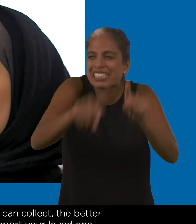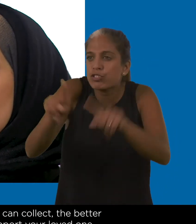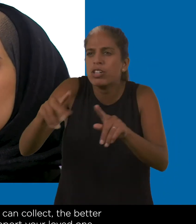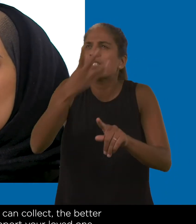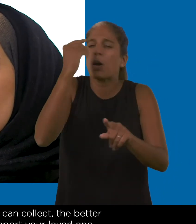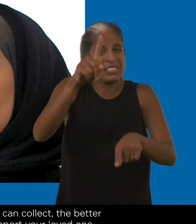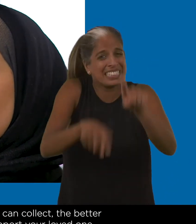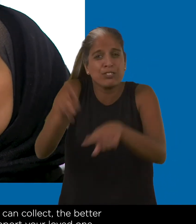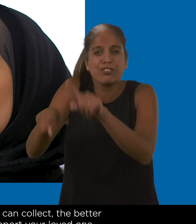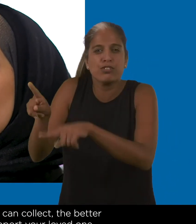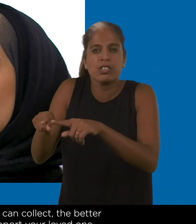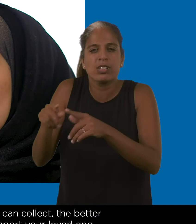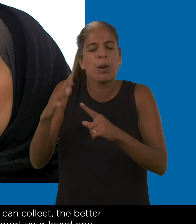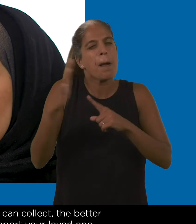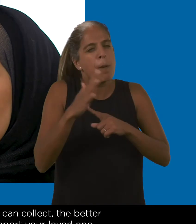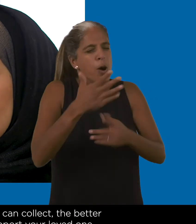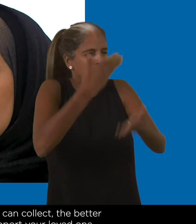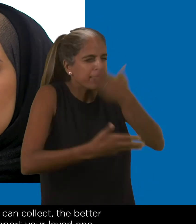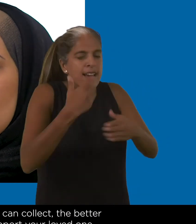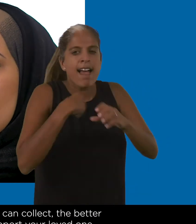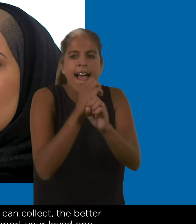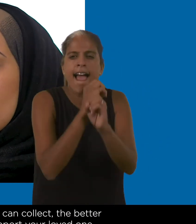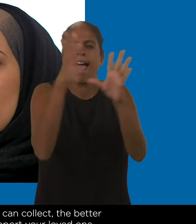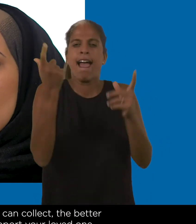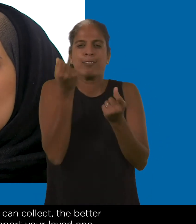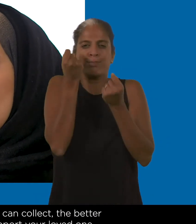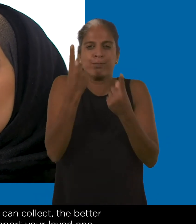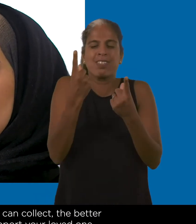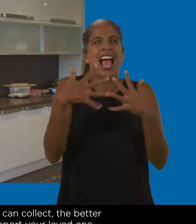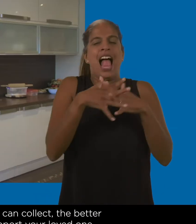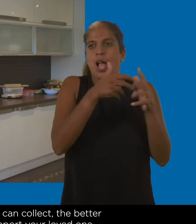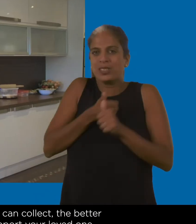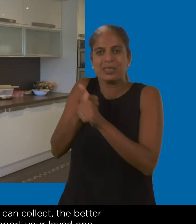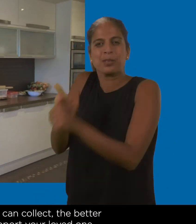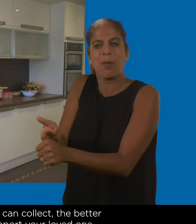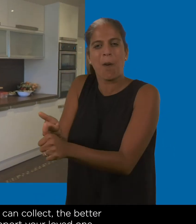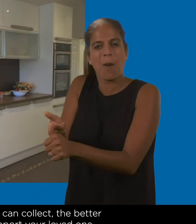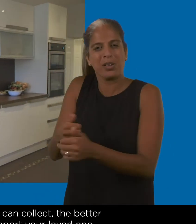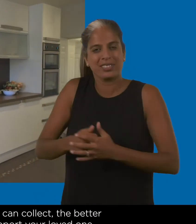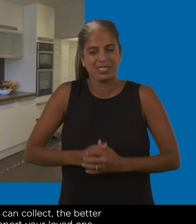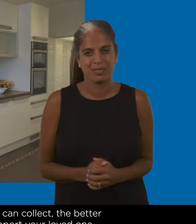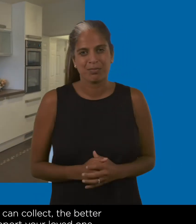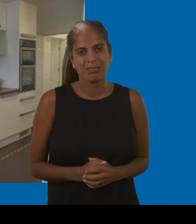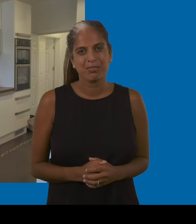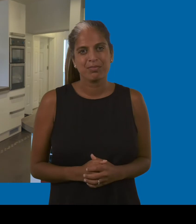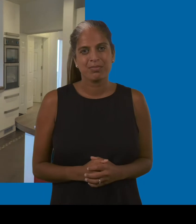dementia, so the more information that you can collect, the better prepared you can be to help support your loved